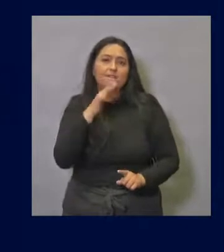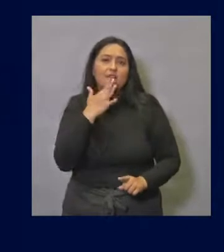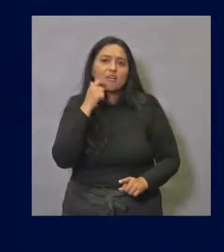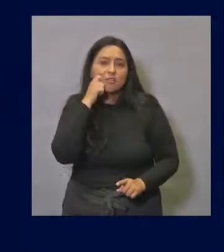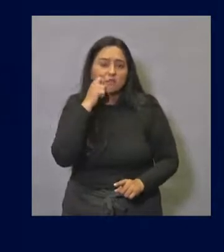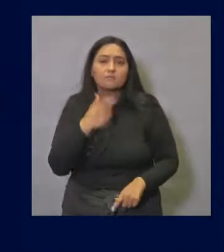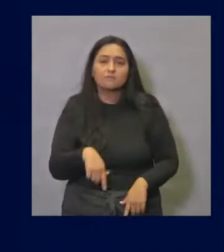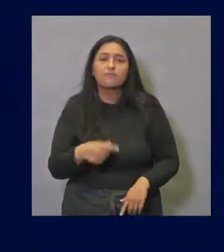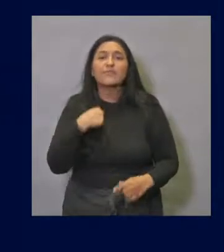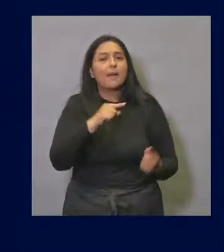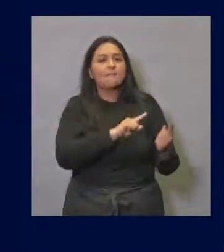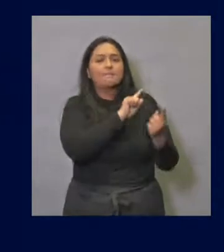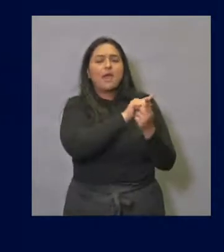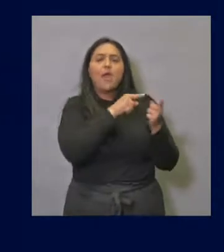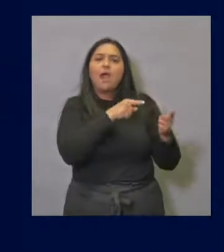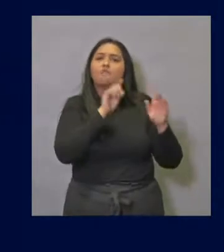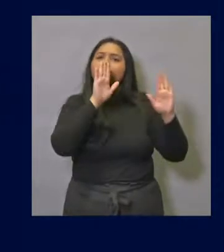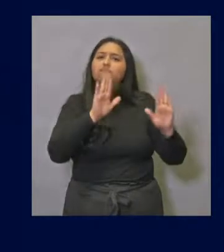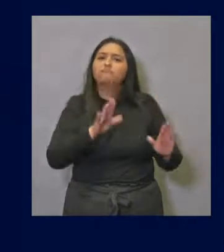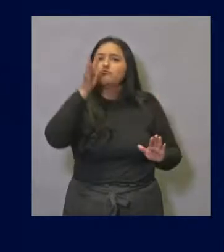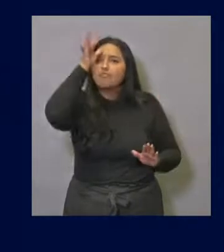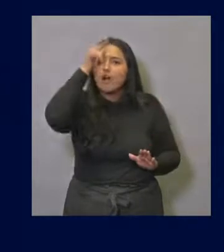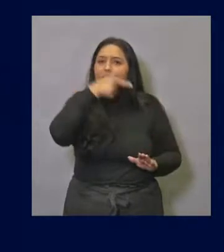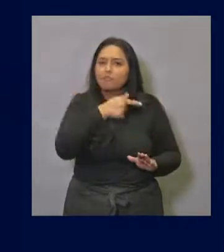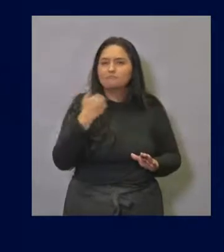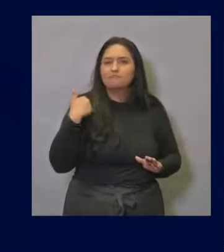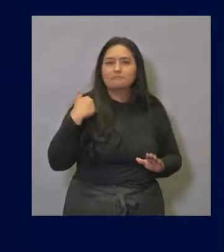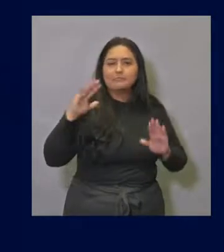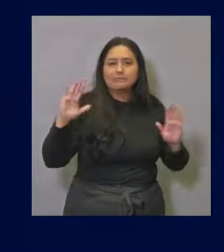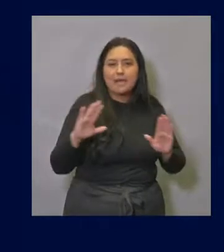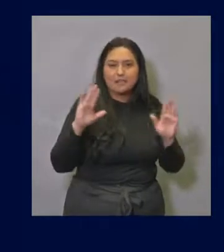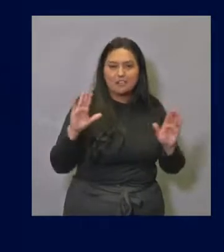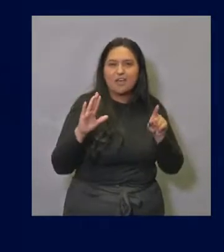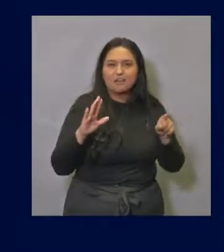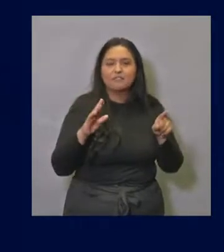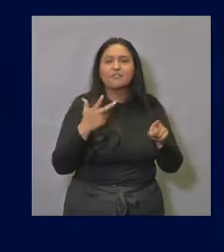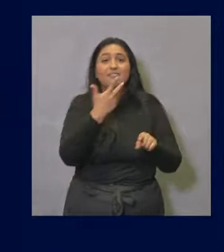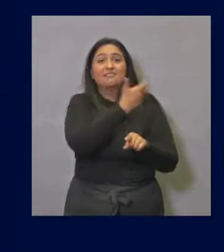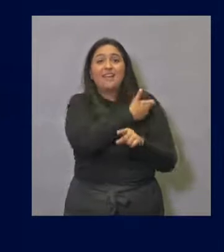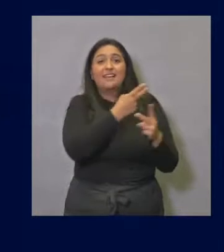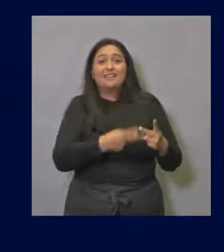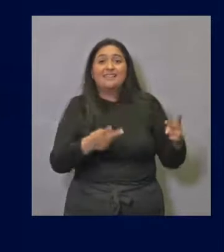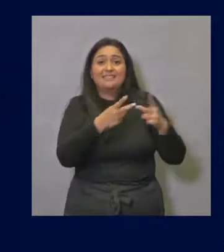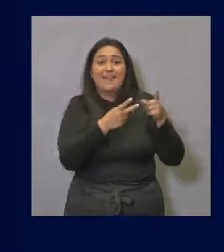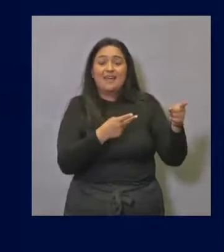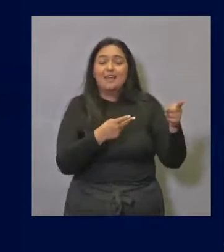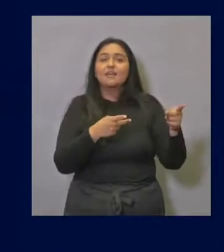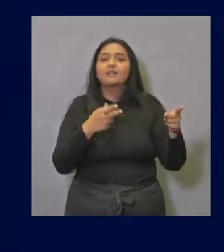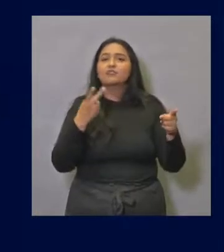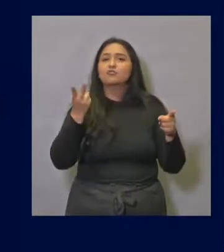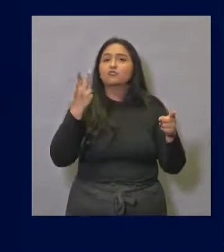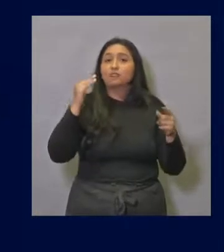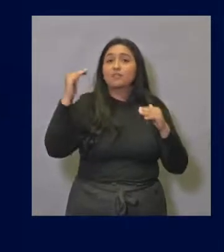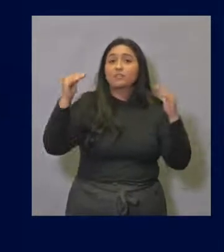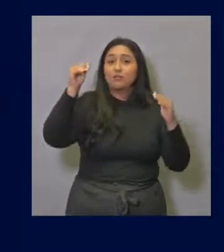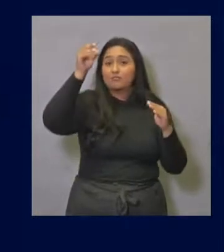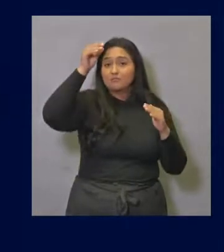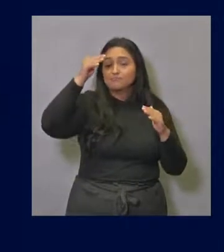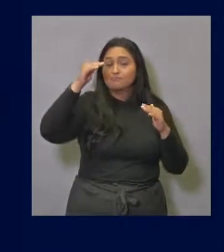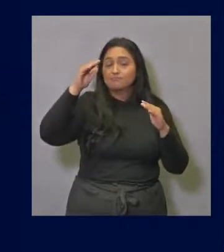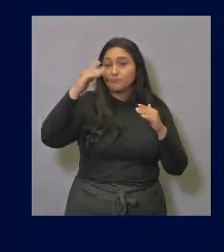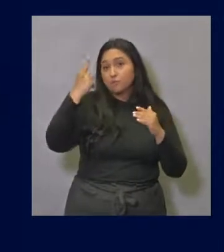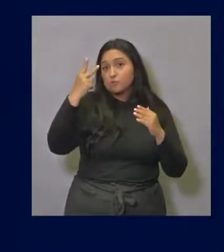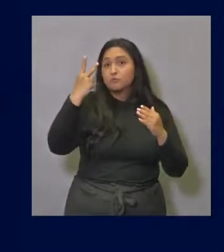on Saturday at one of our vaccination sites who was bringing his 2 adult children to get their vaccines. And I had